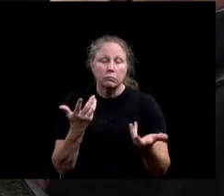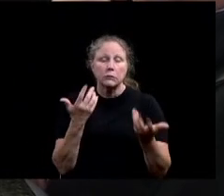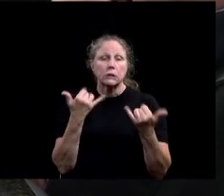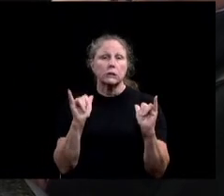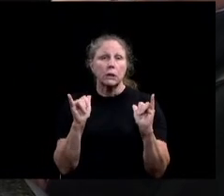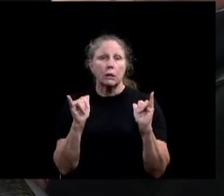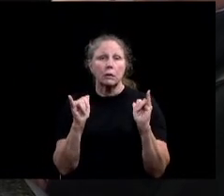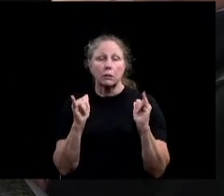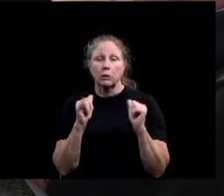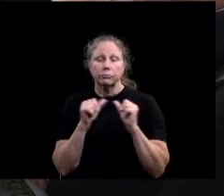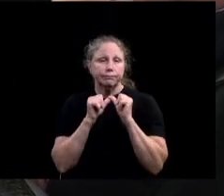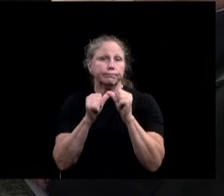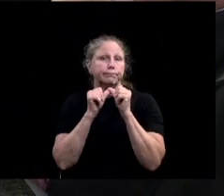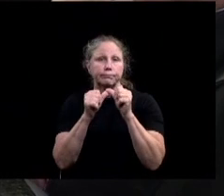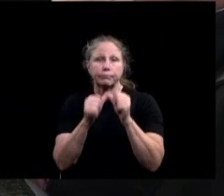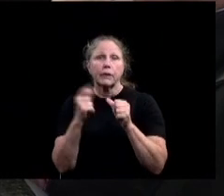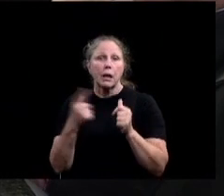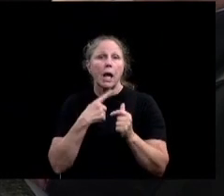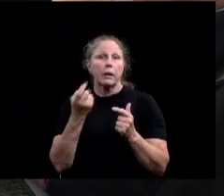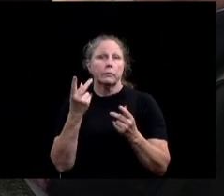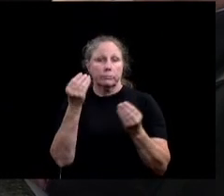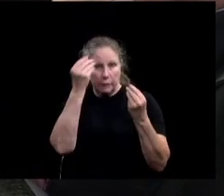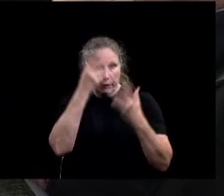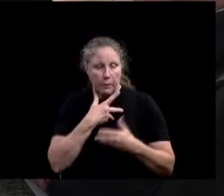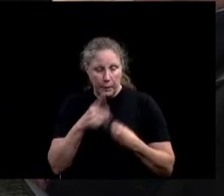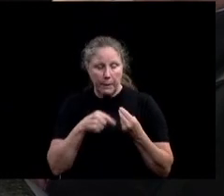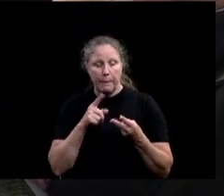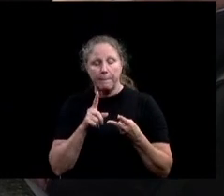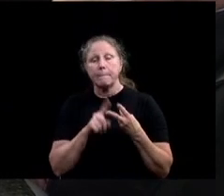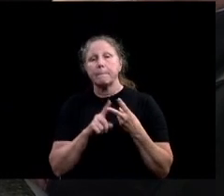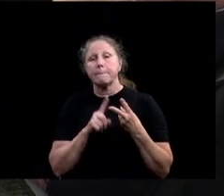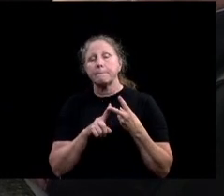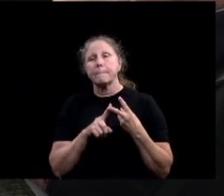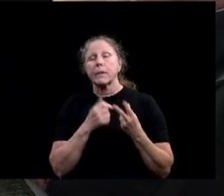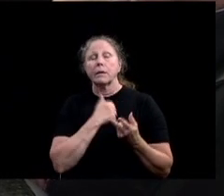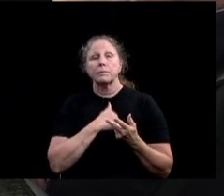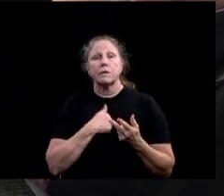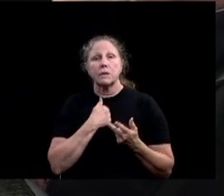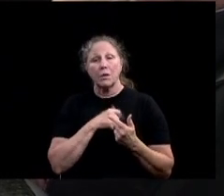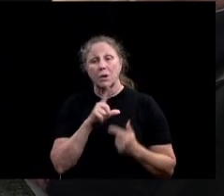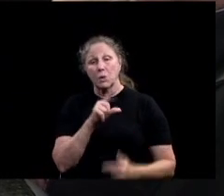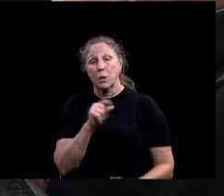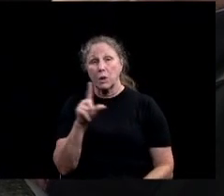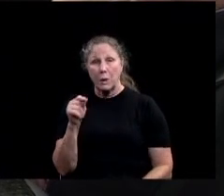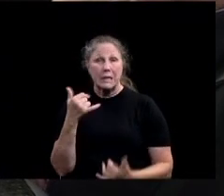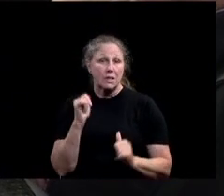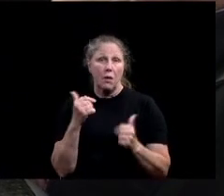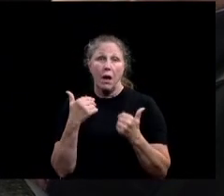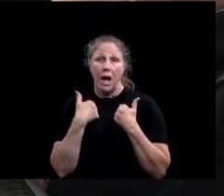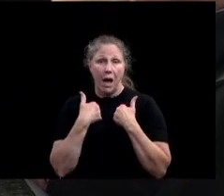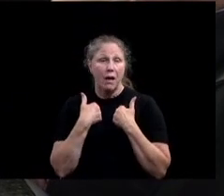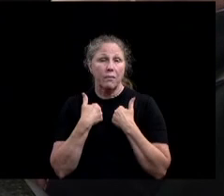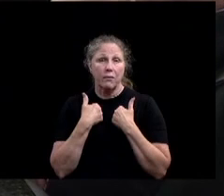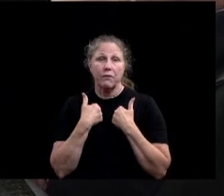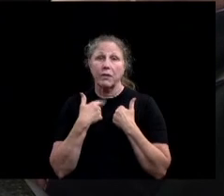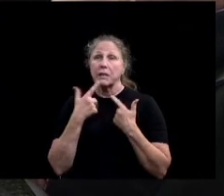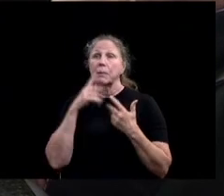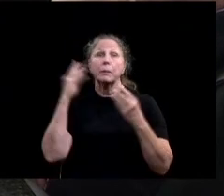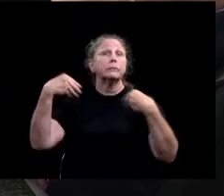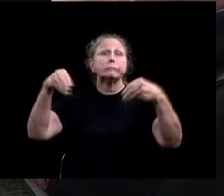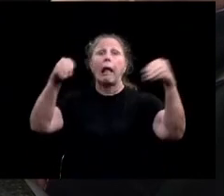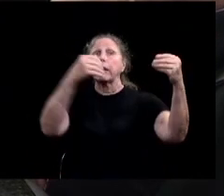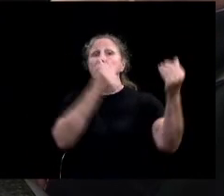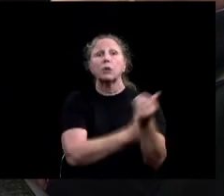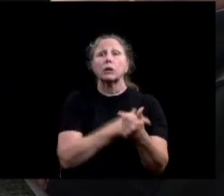on. Unfortunately, in 2020, we still have some open-air drug markets, and I get a lot of demand for